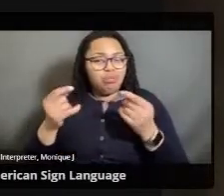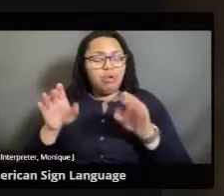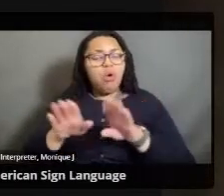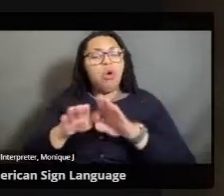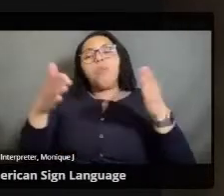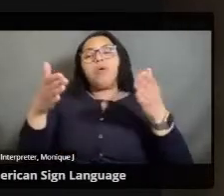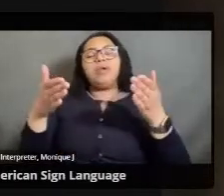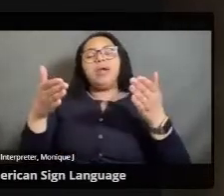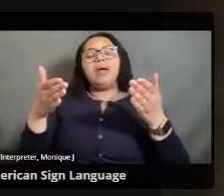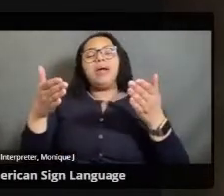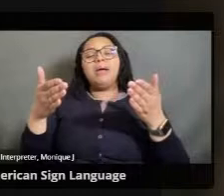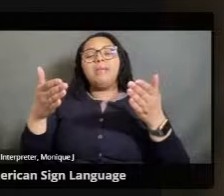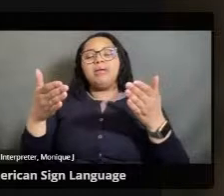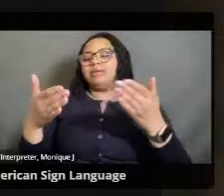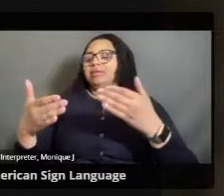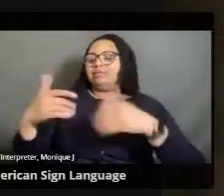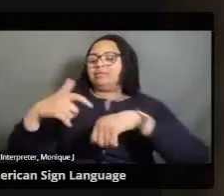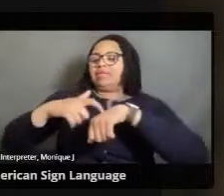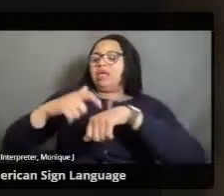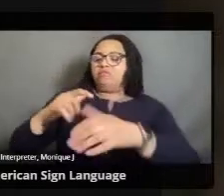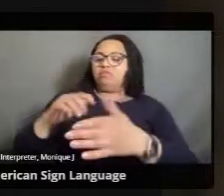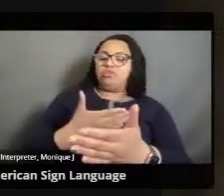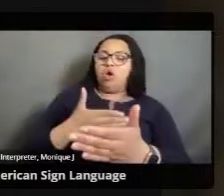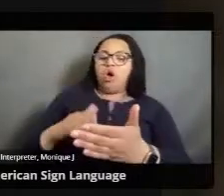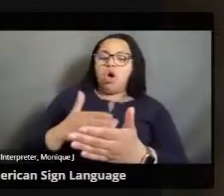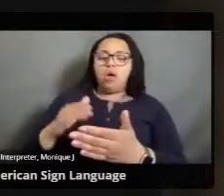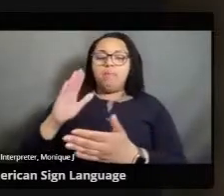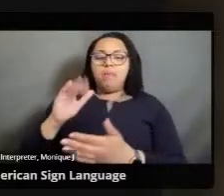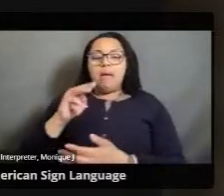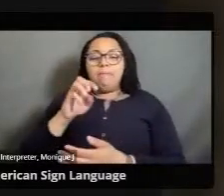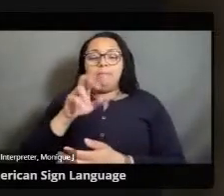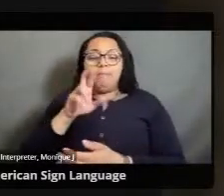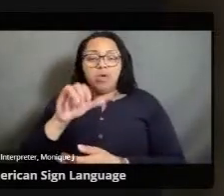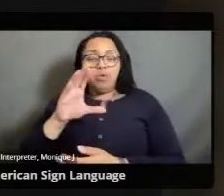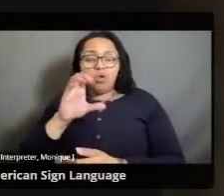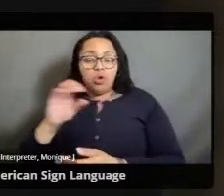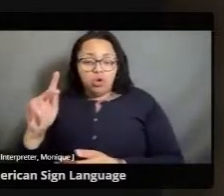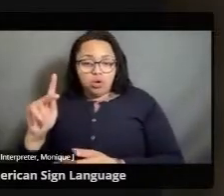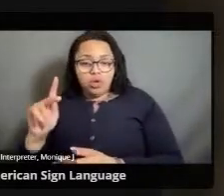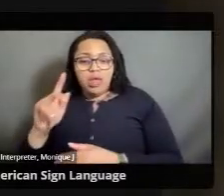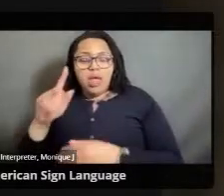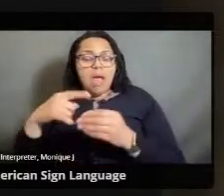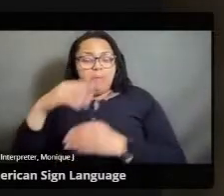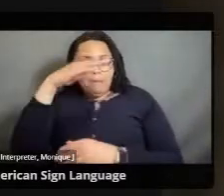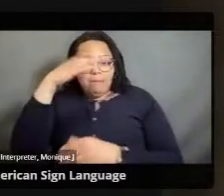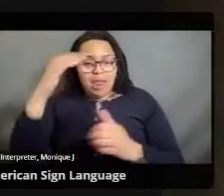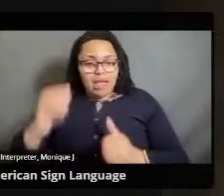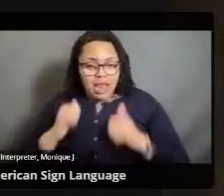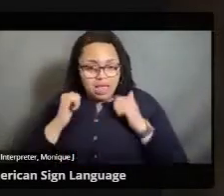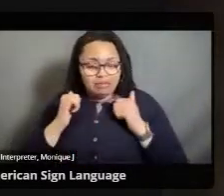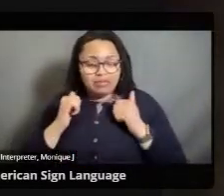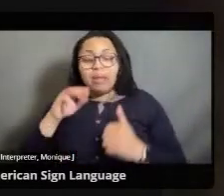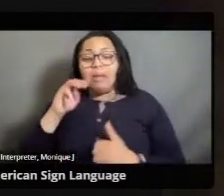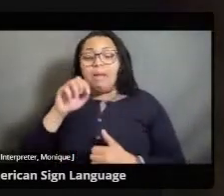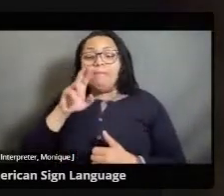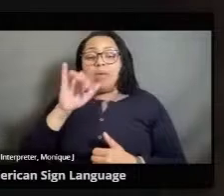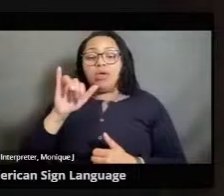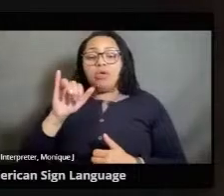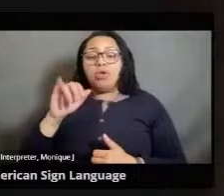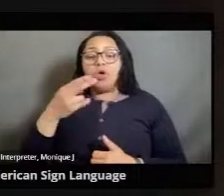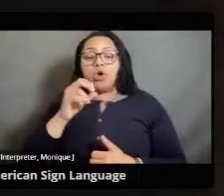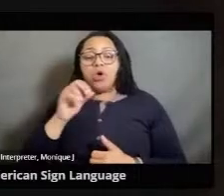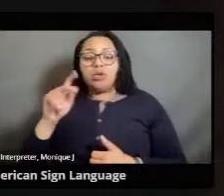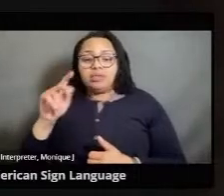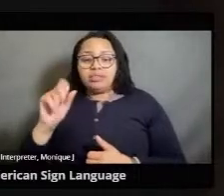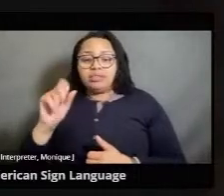song from Mary Hooks from the Movement for Black Lives and Southerners on New Ground. Mary Hooks is a 42-year-old